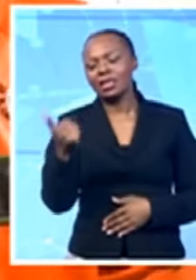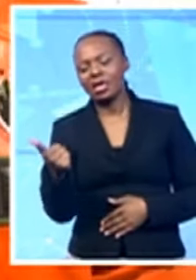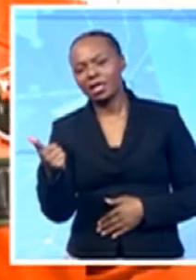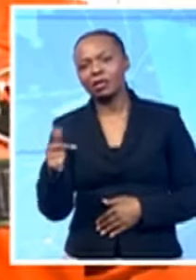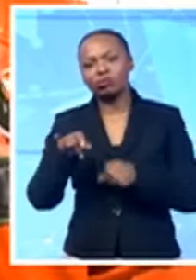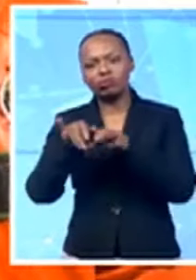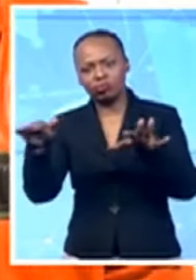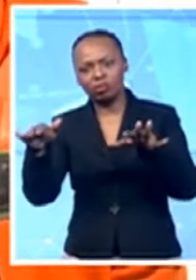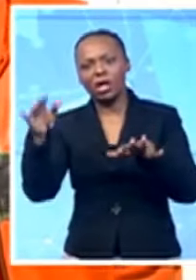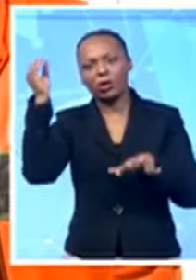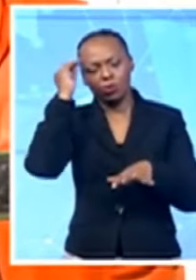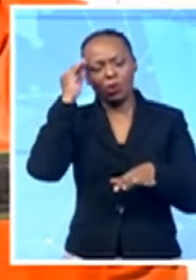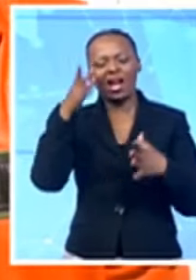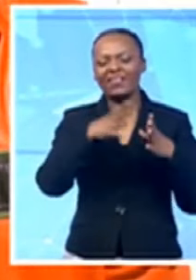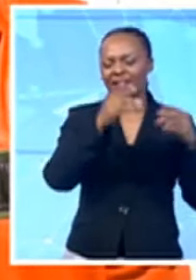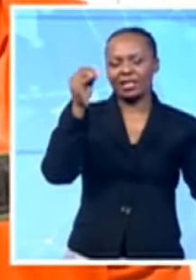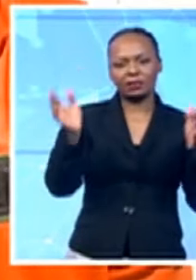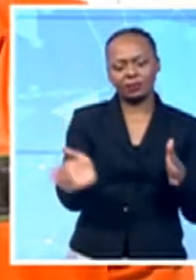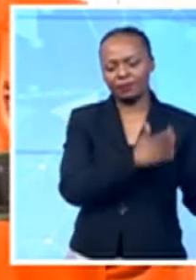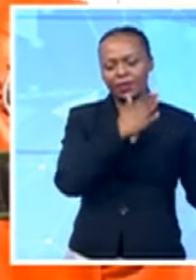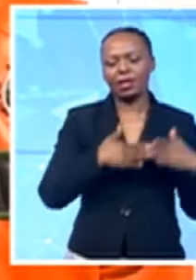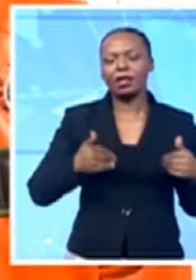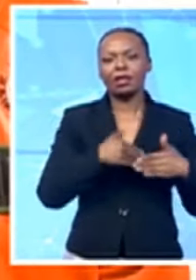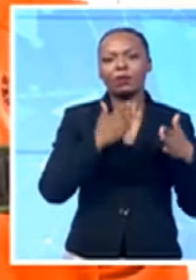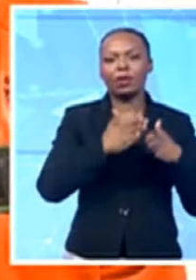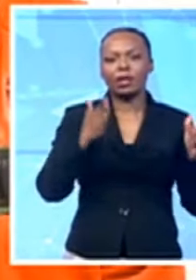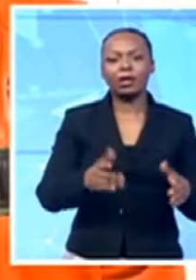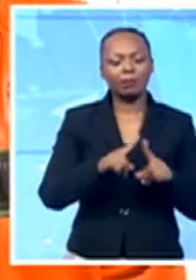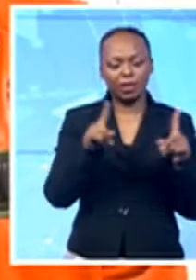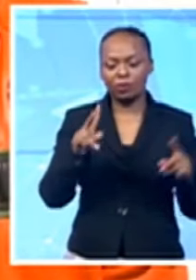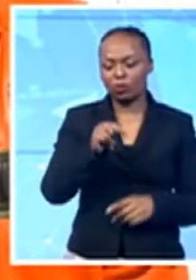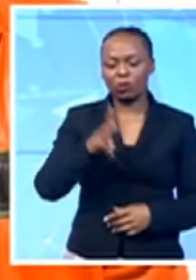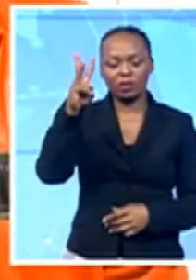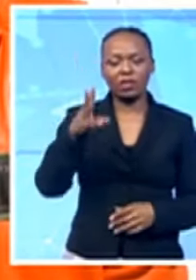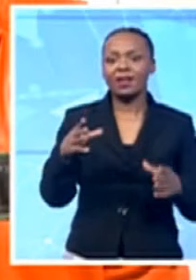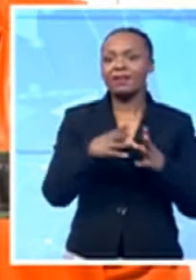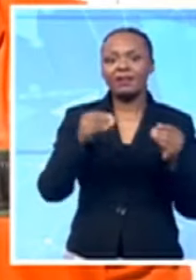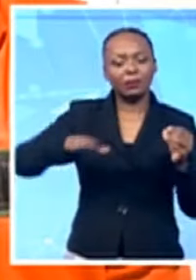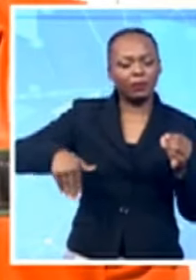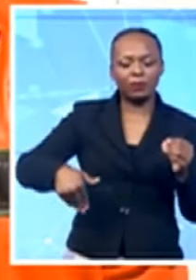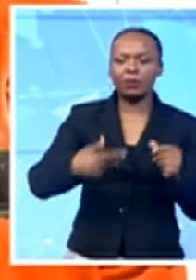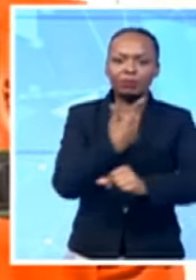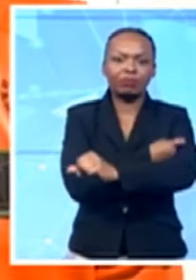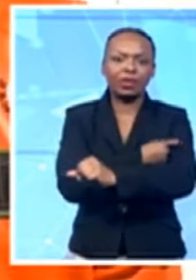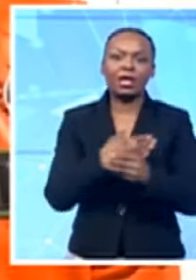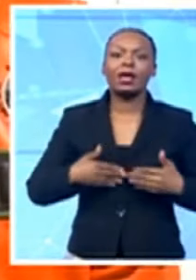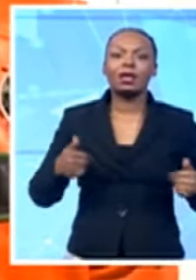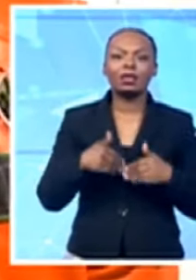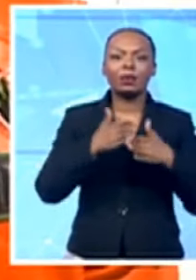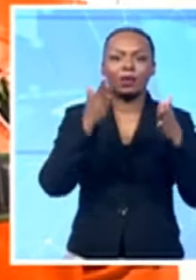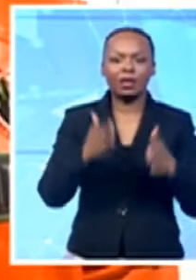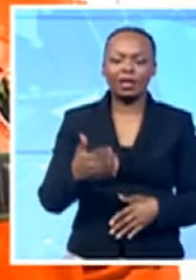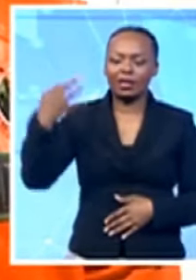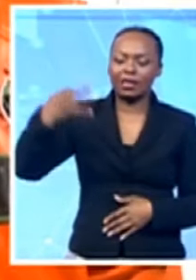stand, we are still not done, and the community will obviously panic that we have entered now the third wave, and the